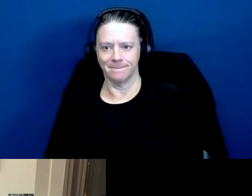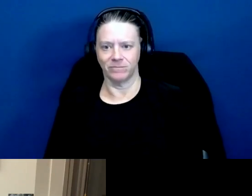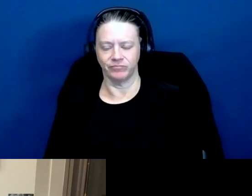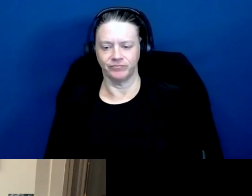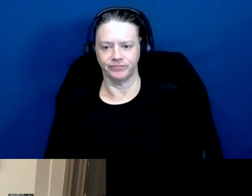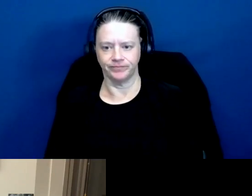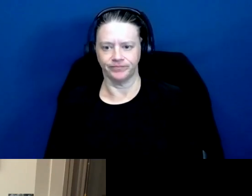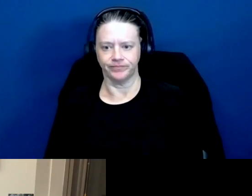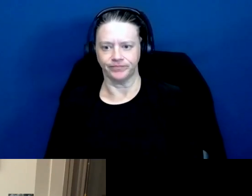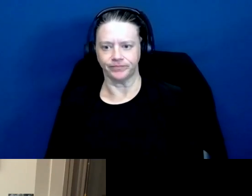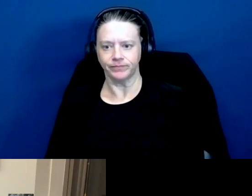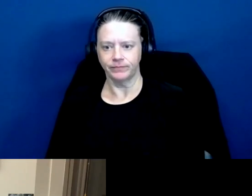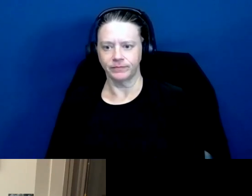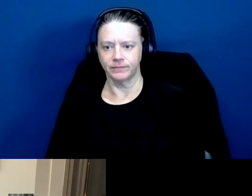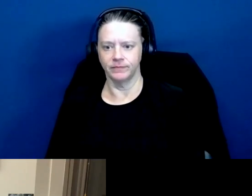I